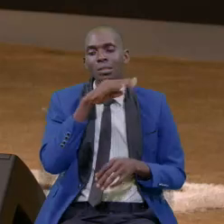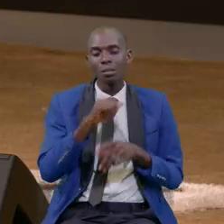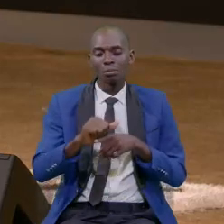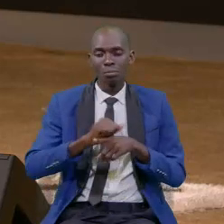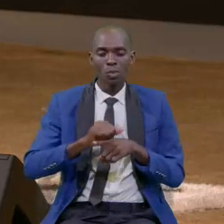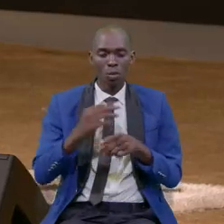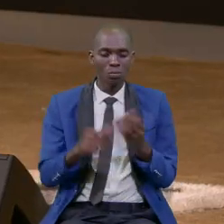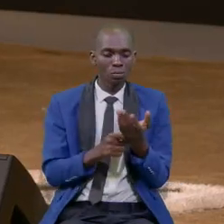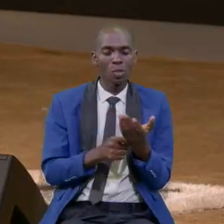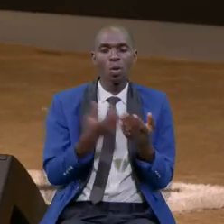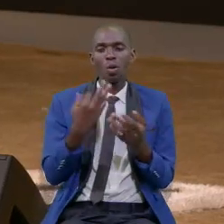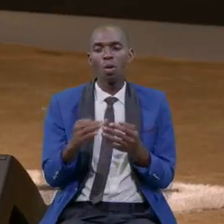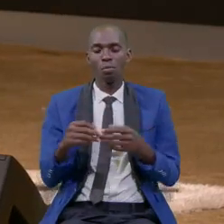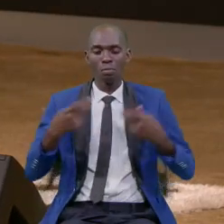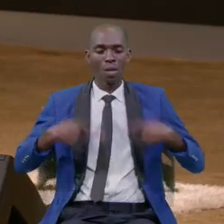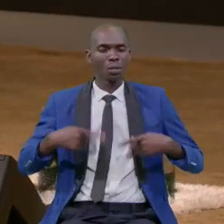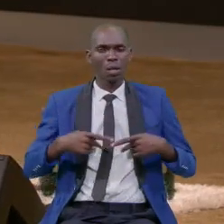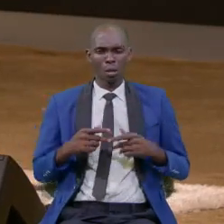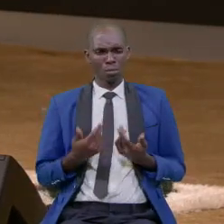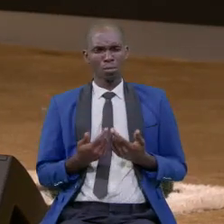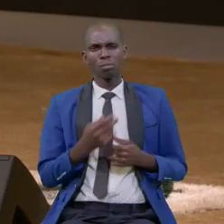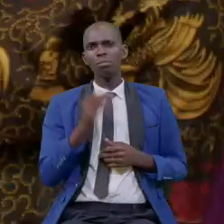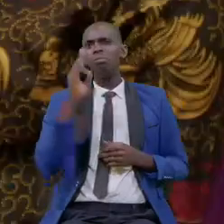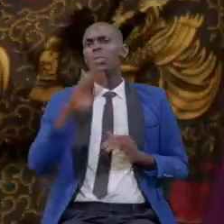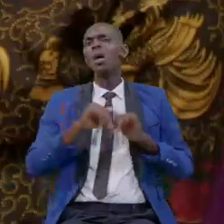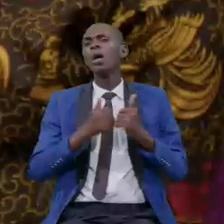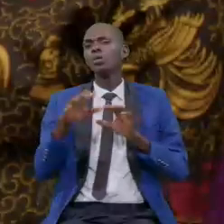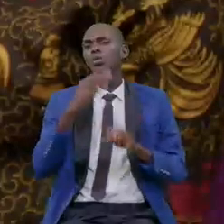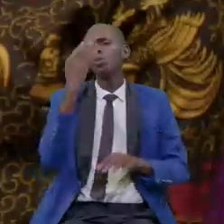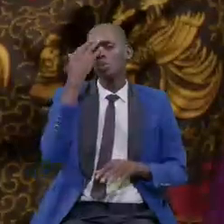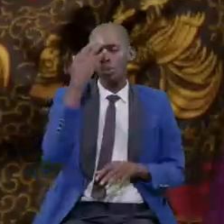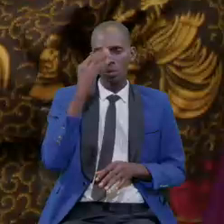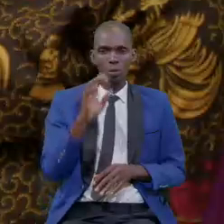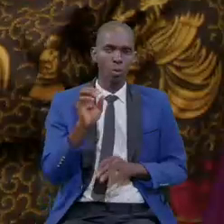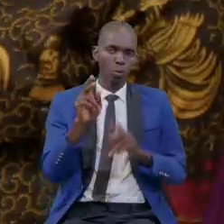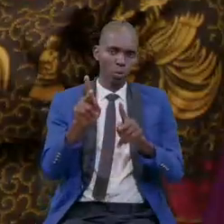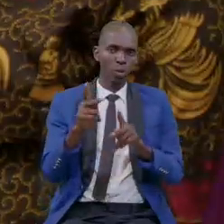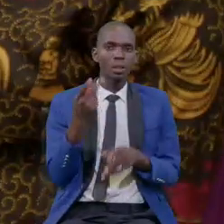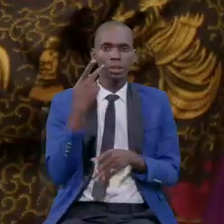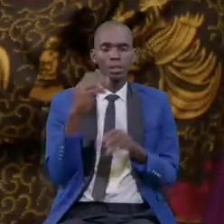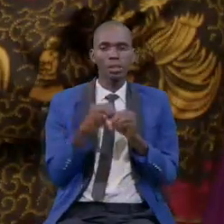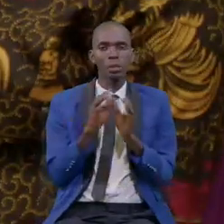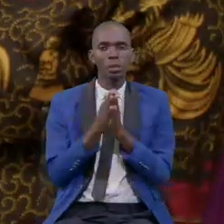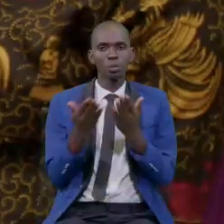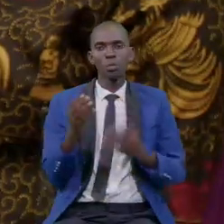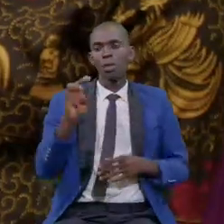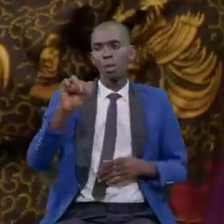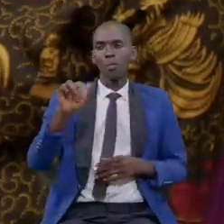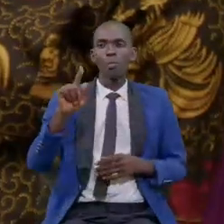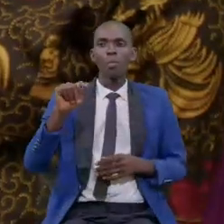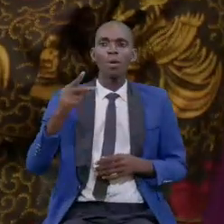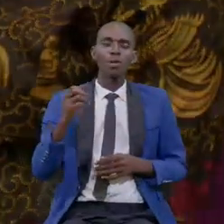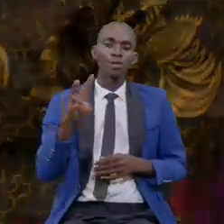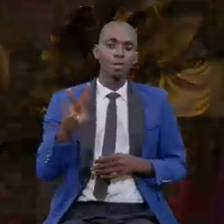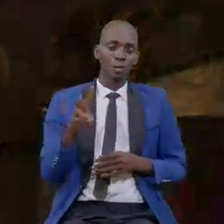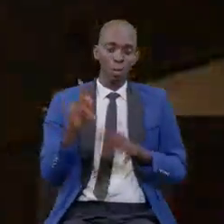being an harlot. How do you know? Well, a number of reasons. Number one, Matthew the publican. The Lord called